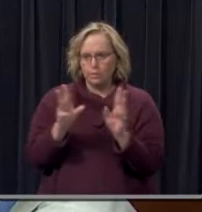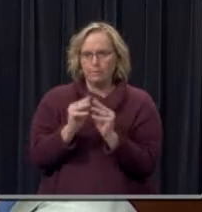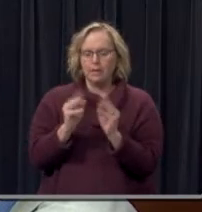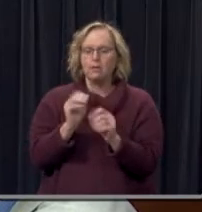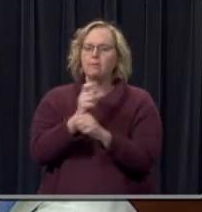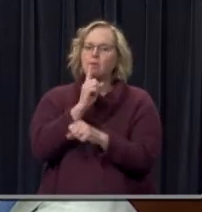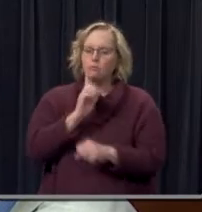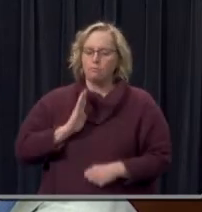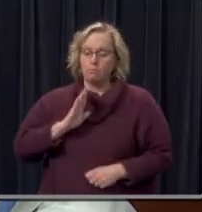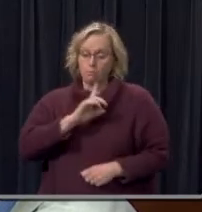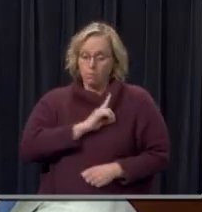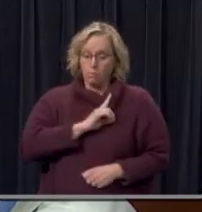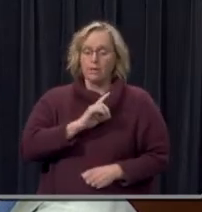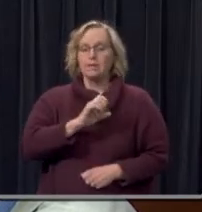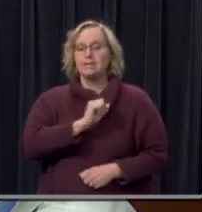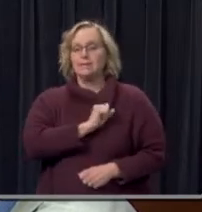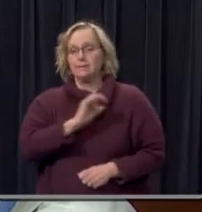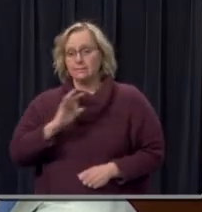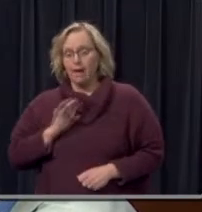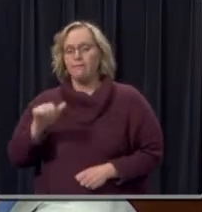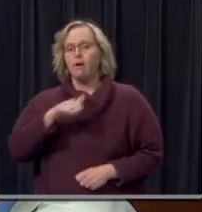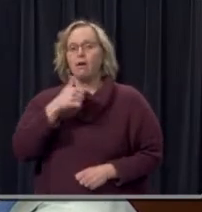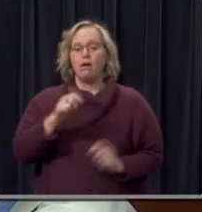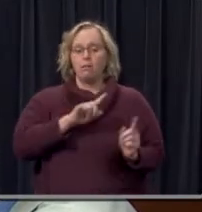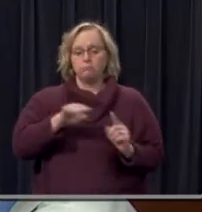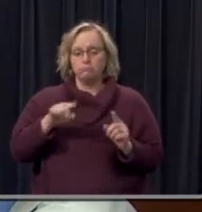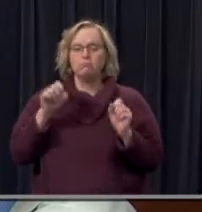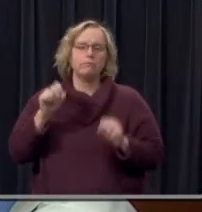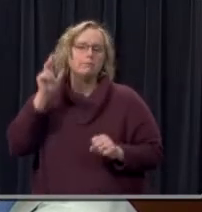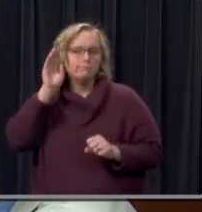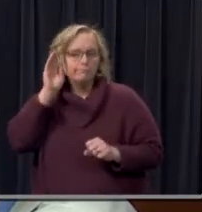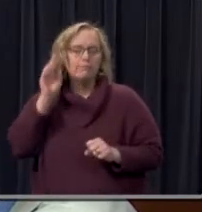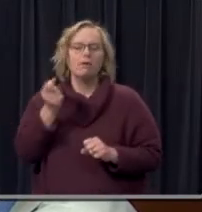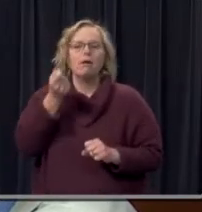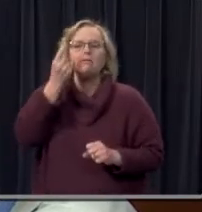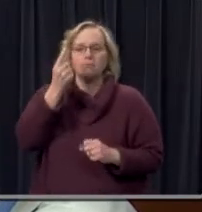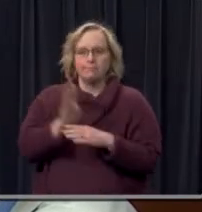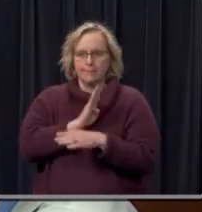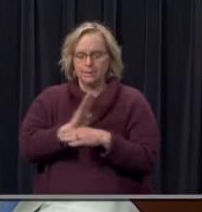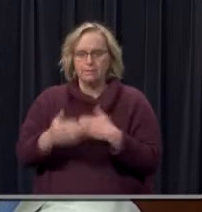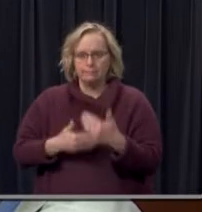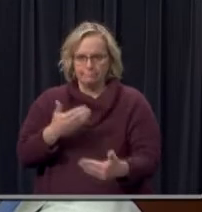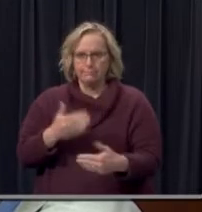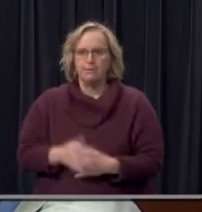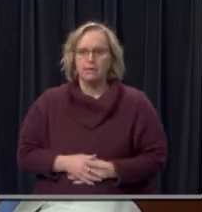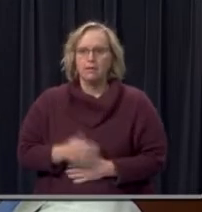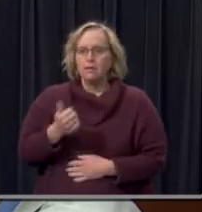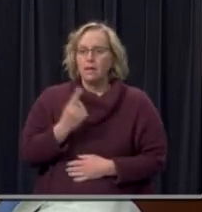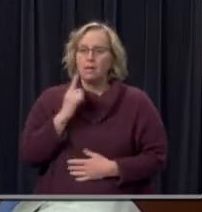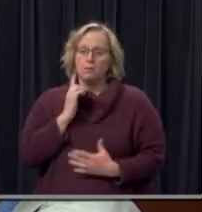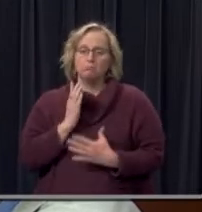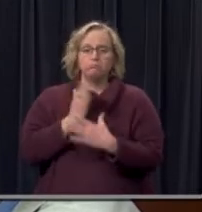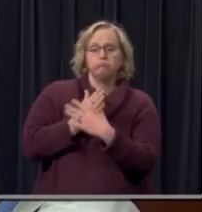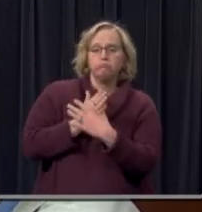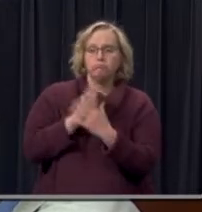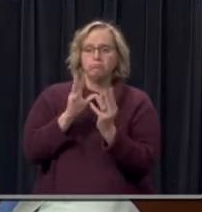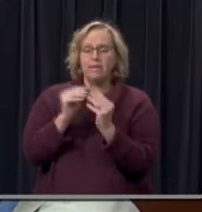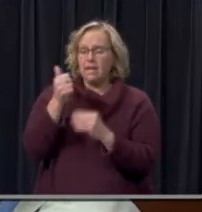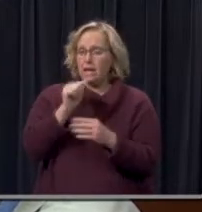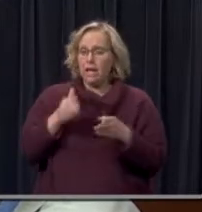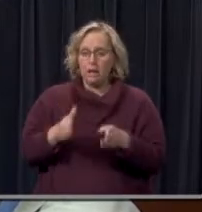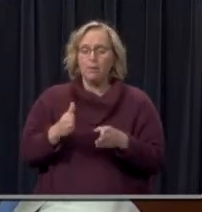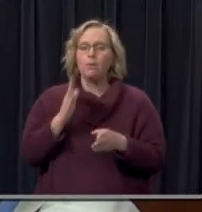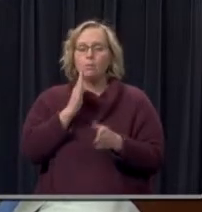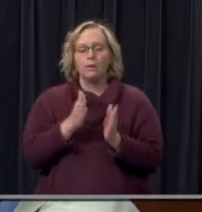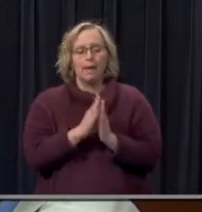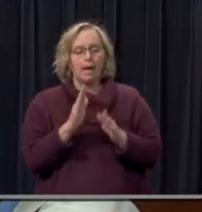board, staff, and other attendees are able to listen and understand the business conducted. Anyone disrupting the meeting in any capacity will be